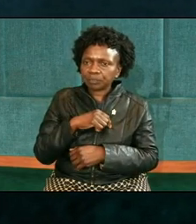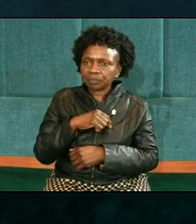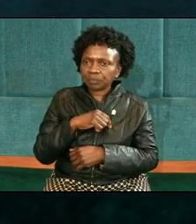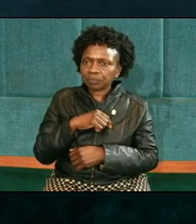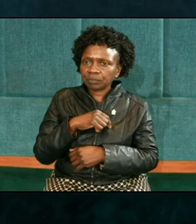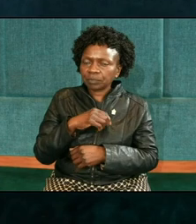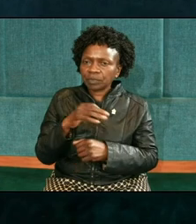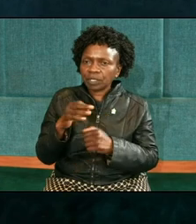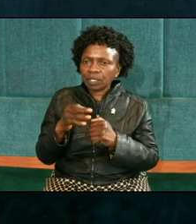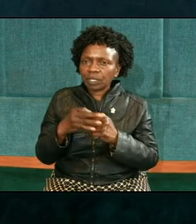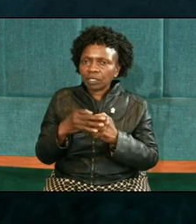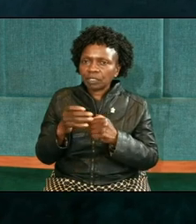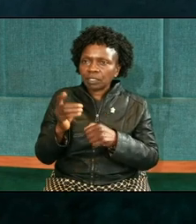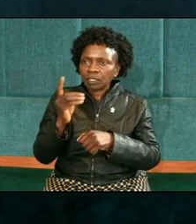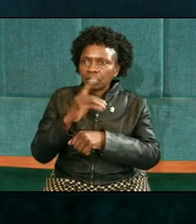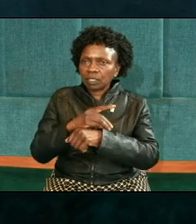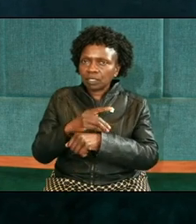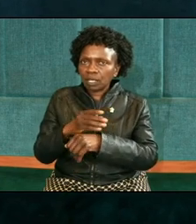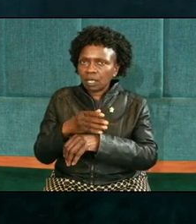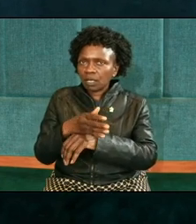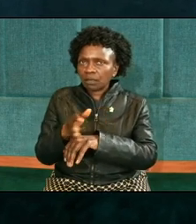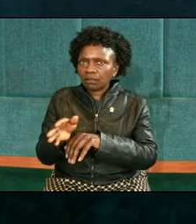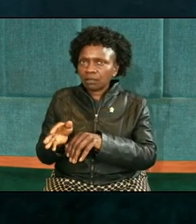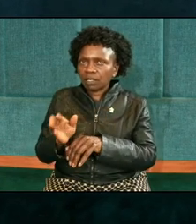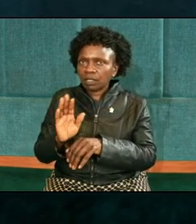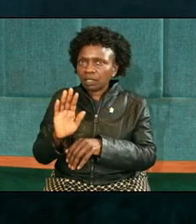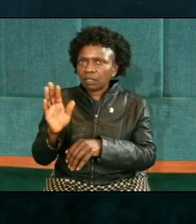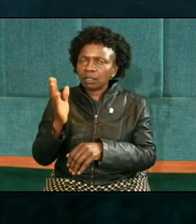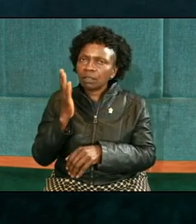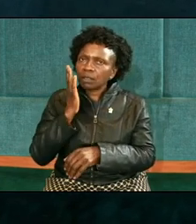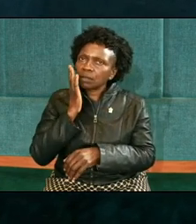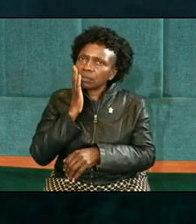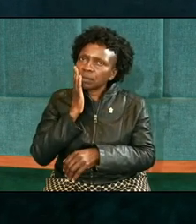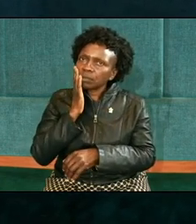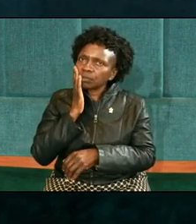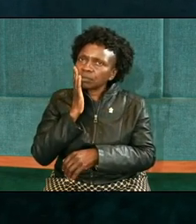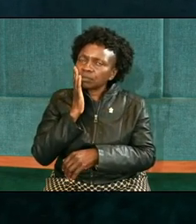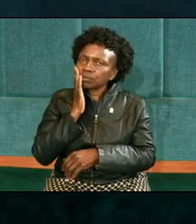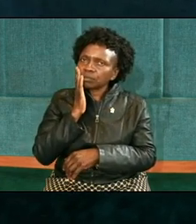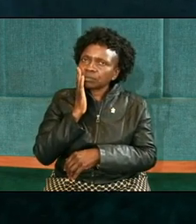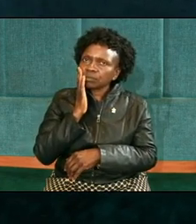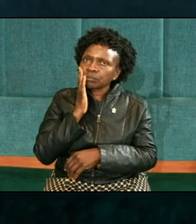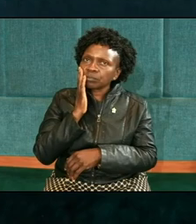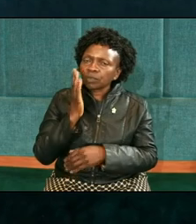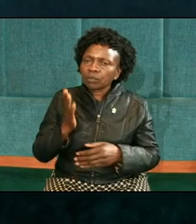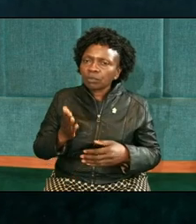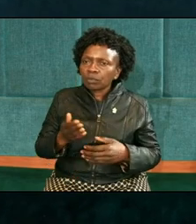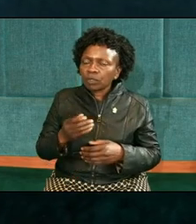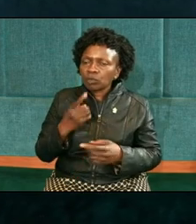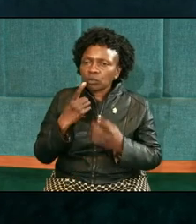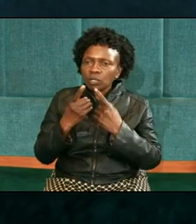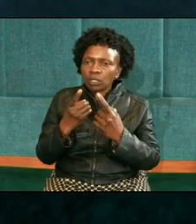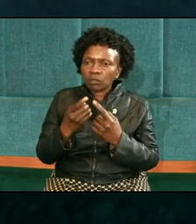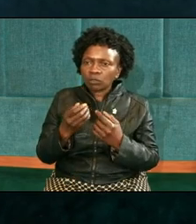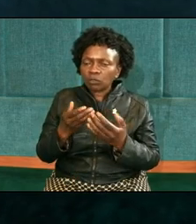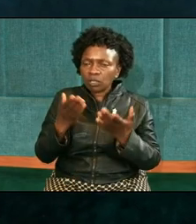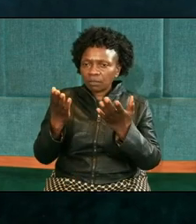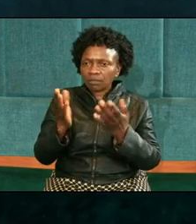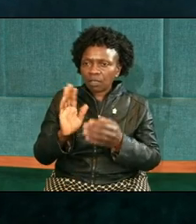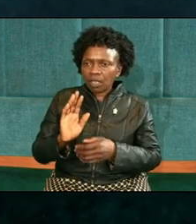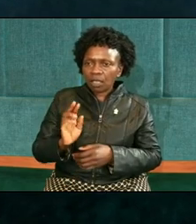8 days after her mom brought her to give her heart to the